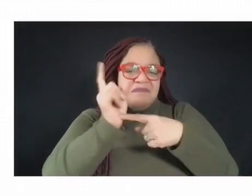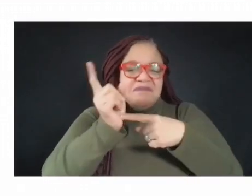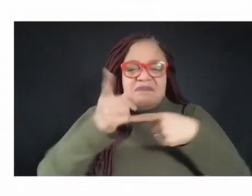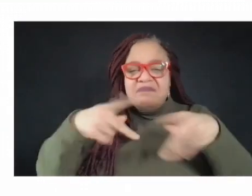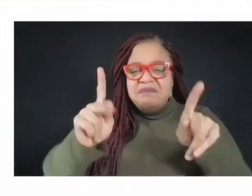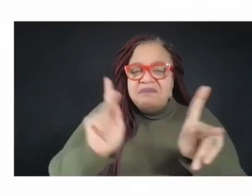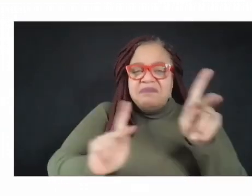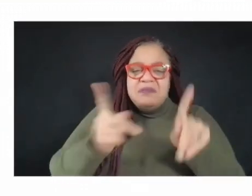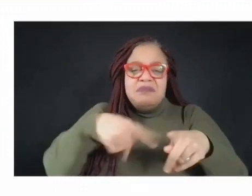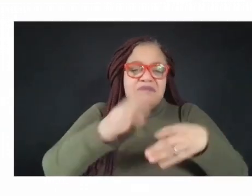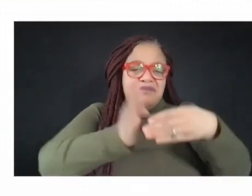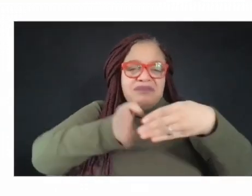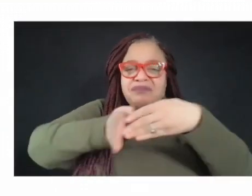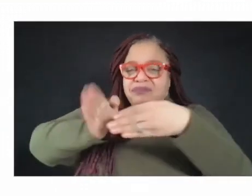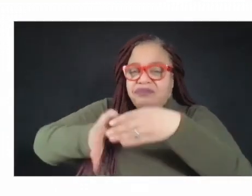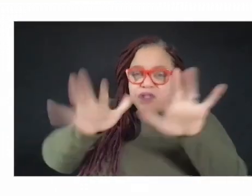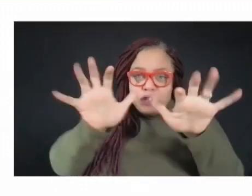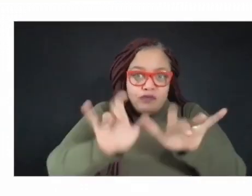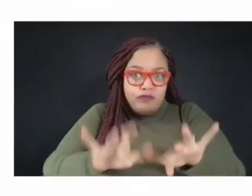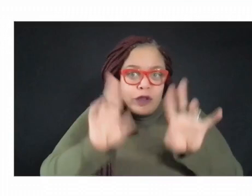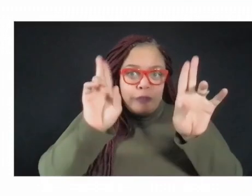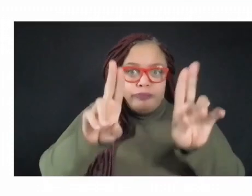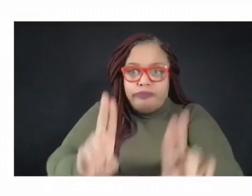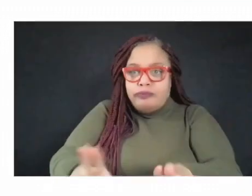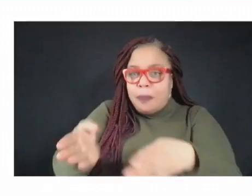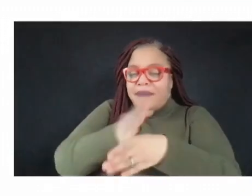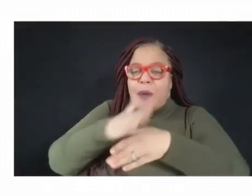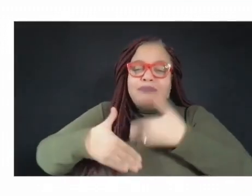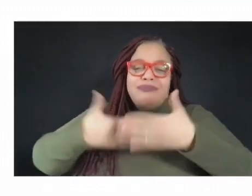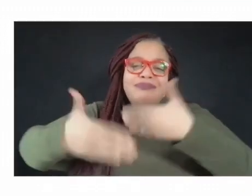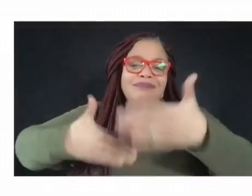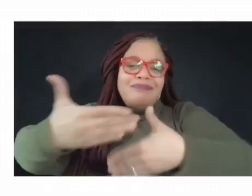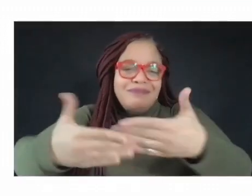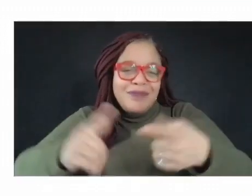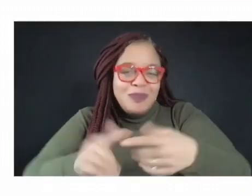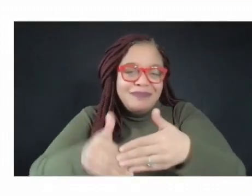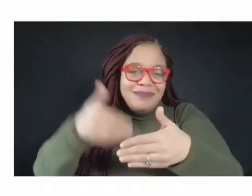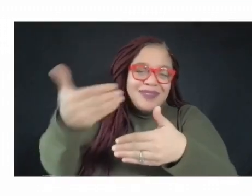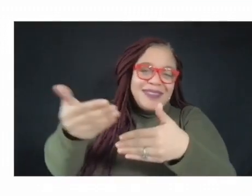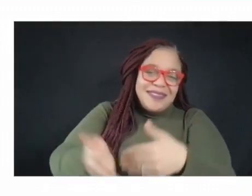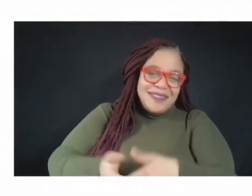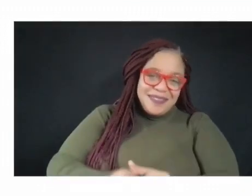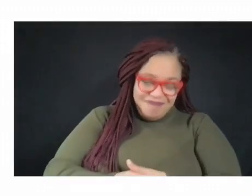we move on to the next